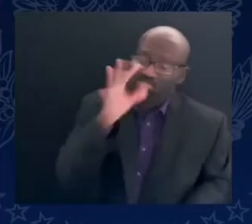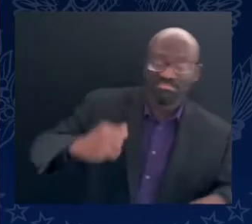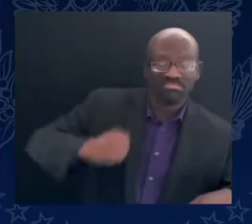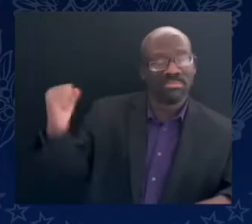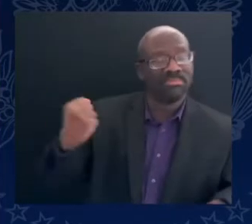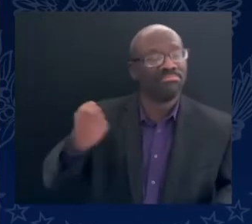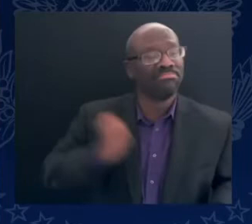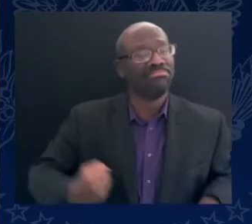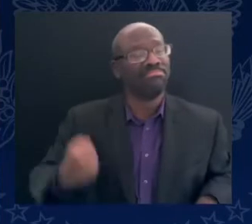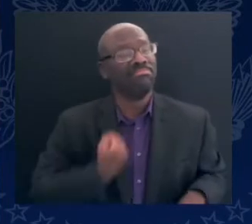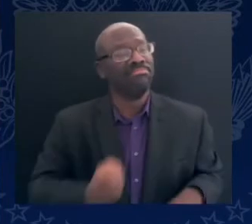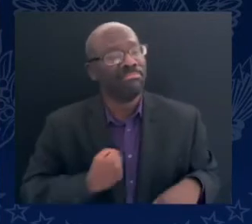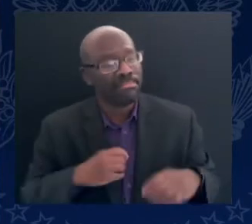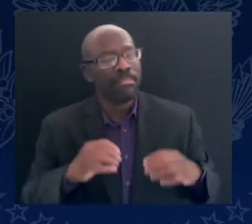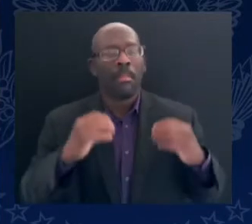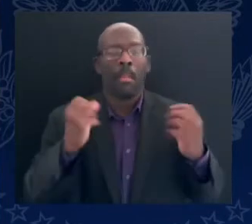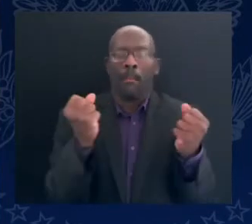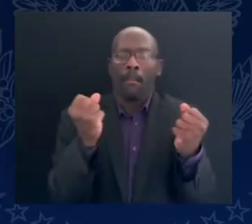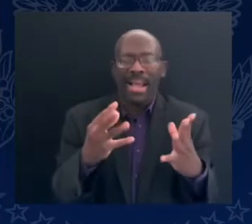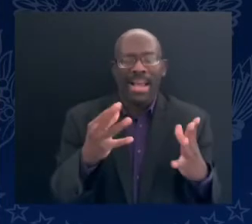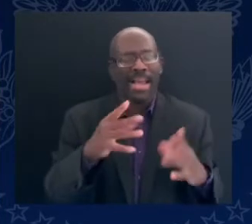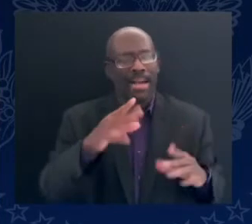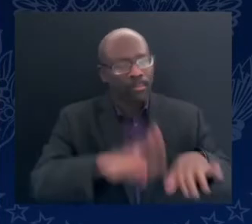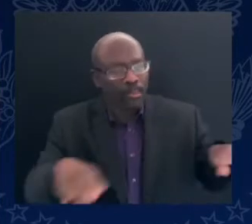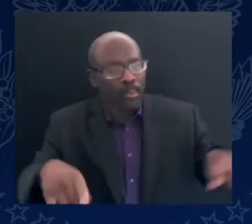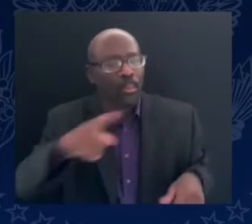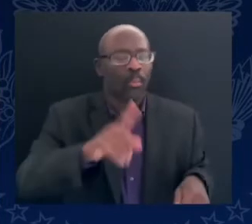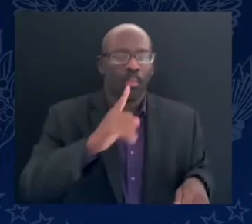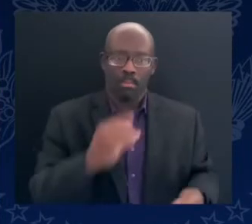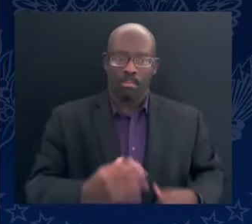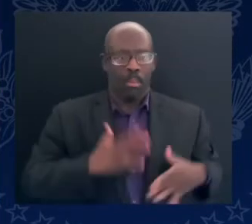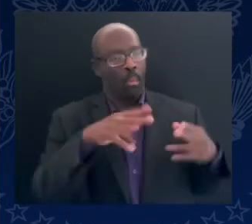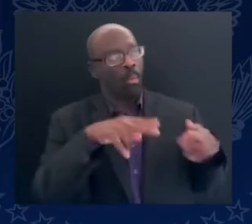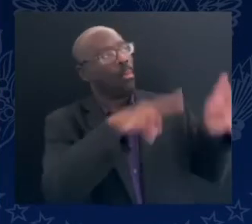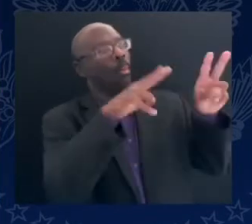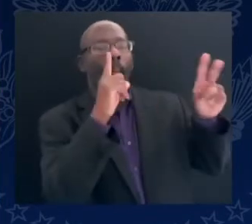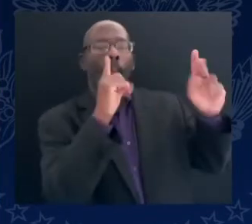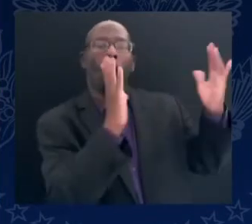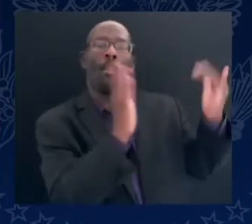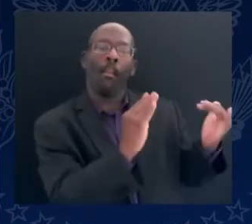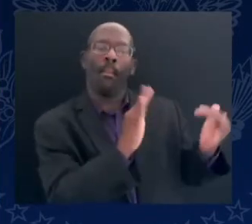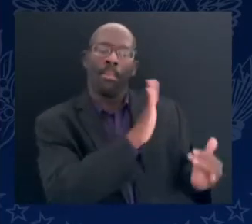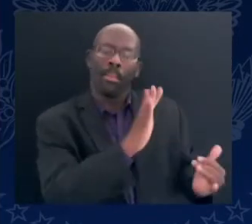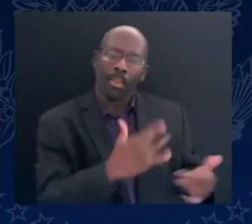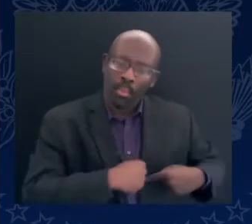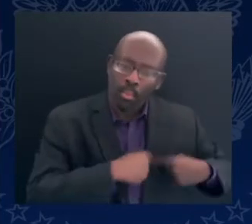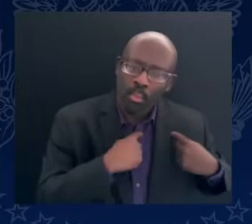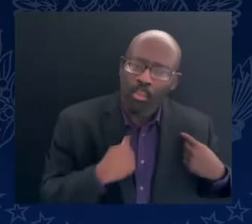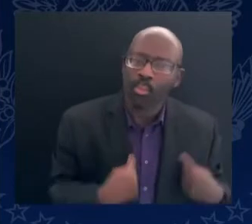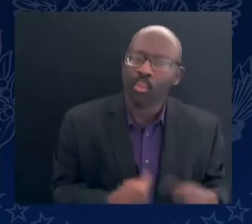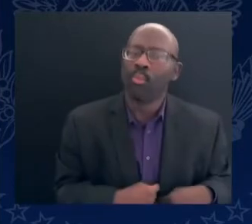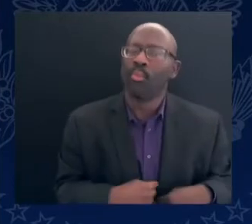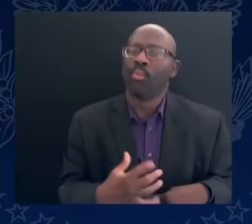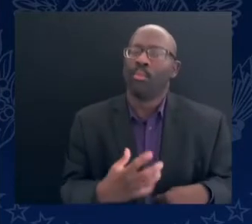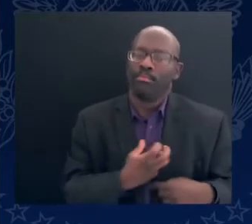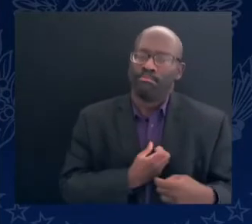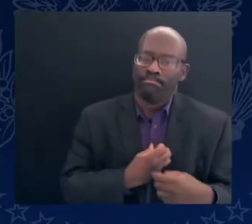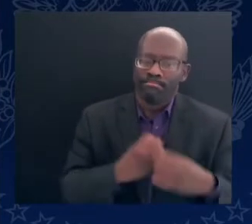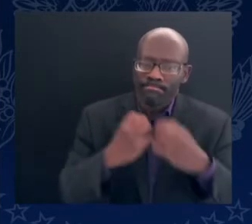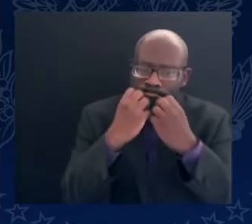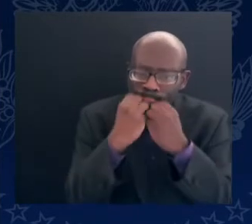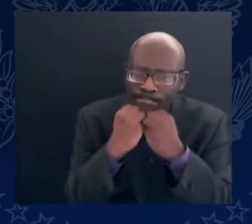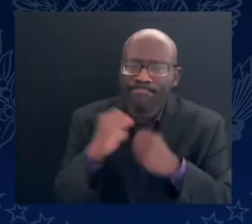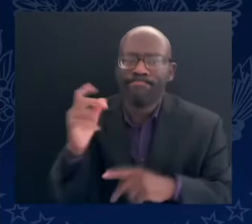so many kids inspiration and hope. His heart is huge. He's just so caring. The way that he bridges his